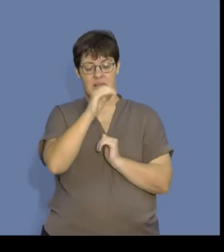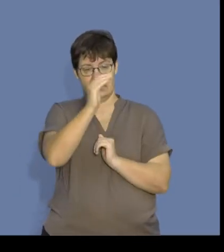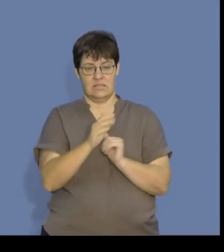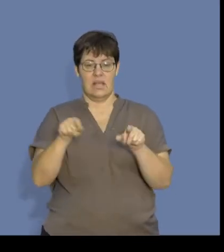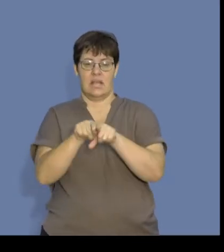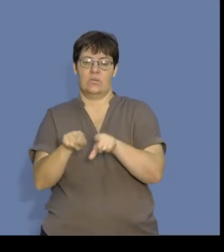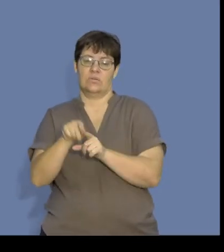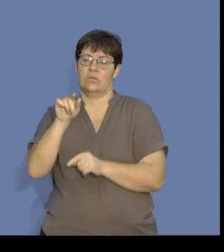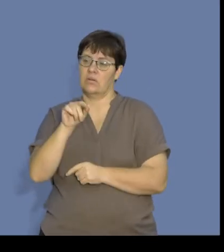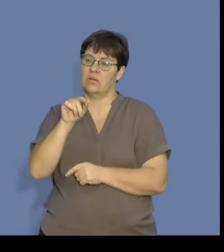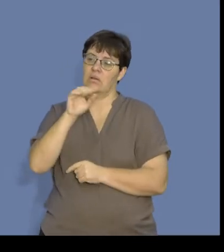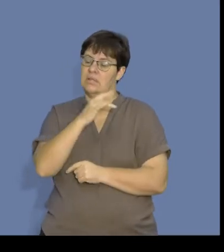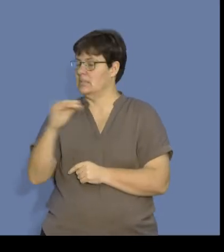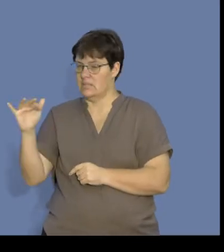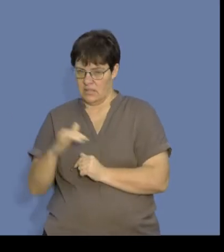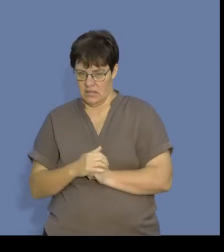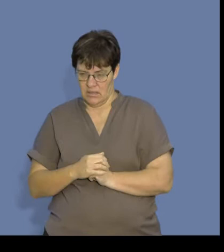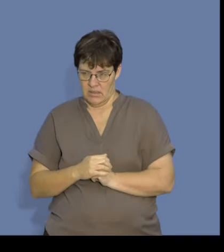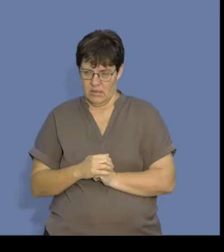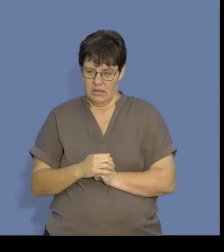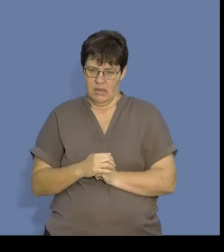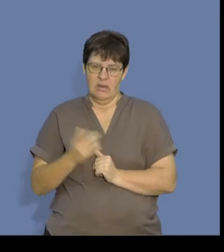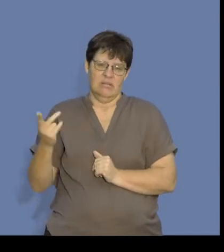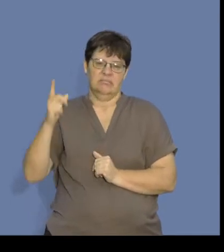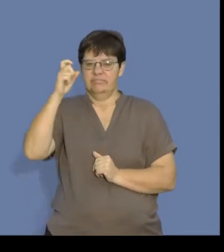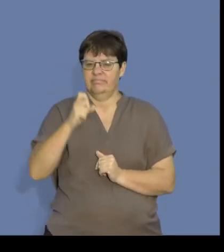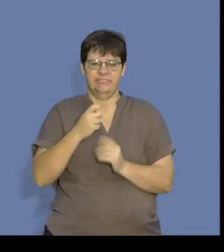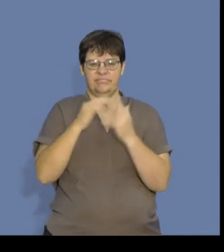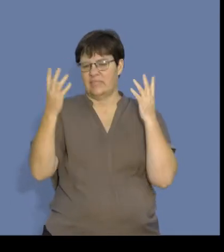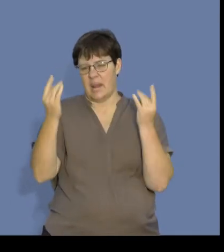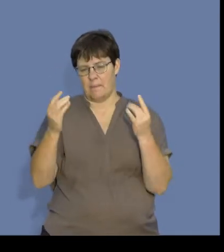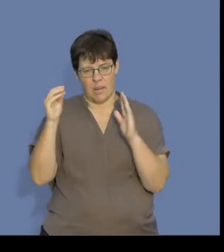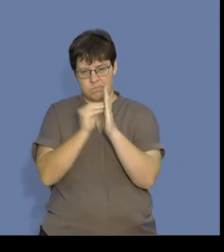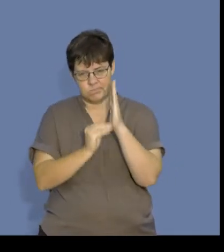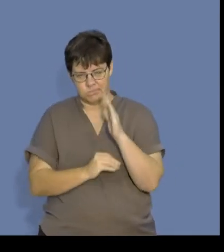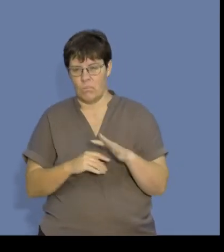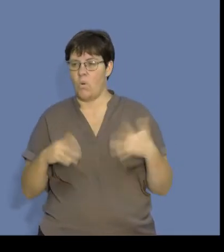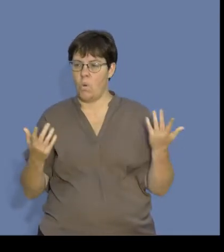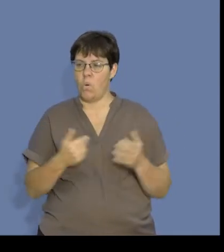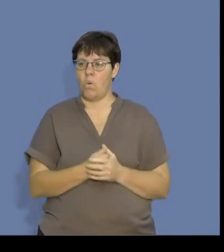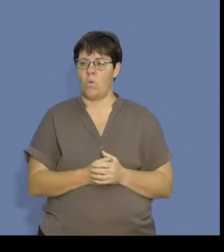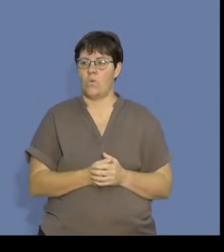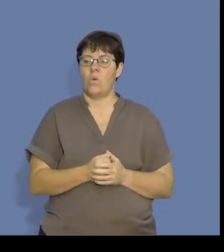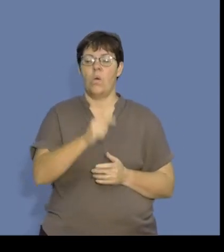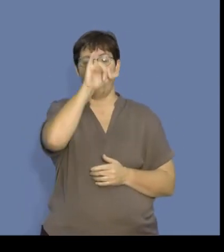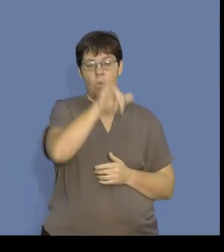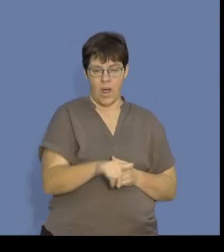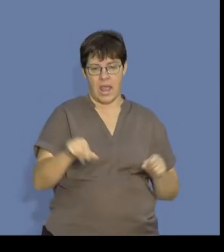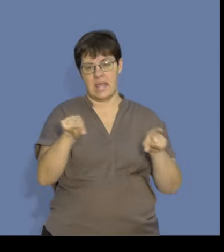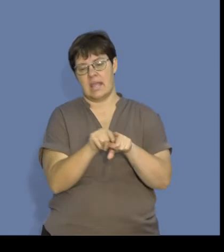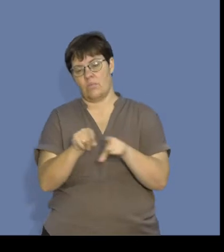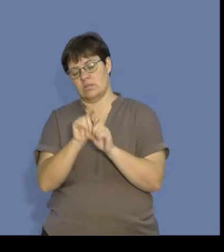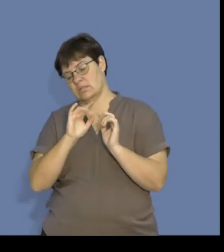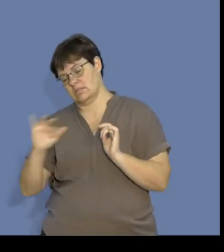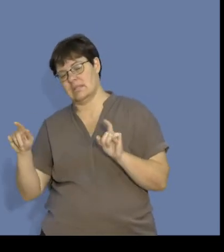is equals to something, right? Where there's an x and some numbers Or I can write it as y is